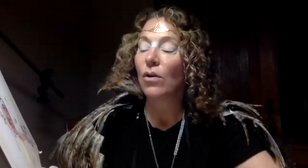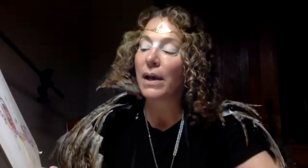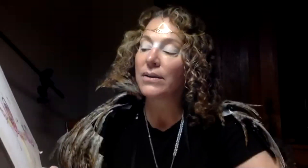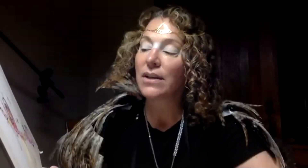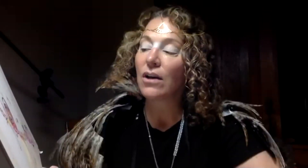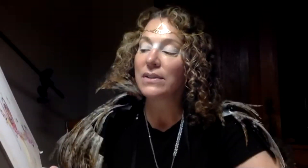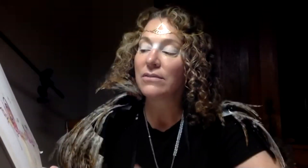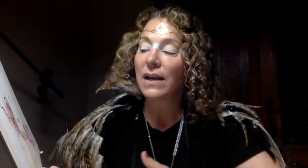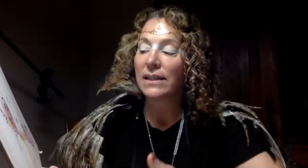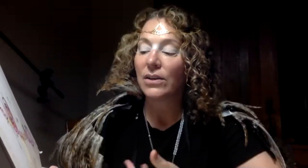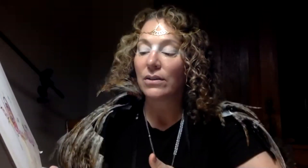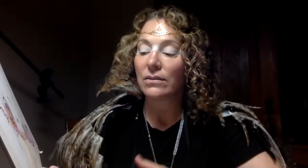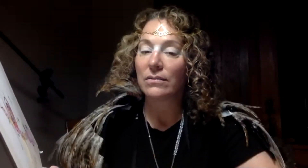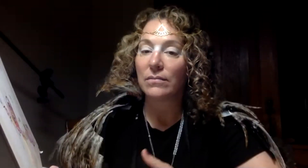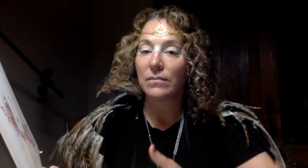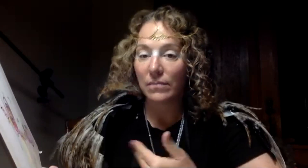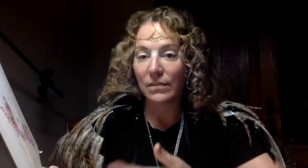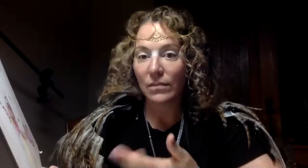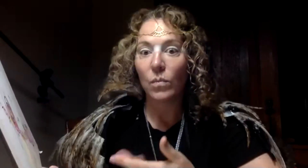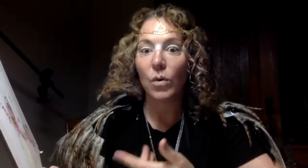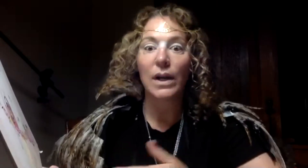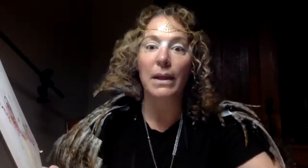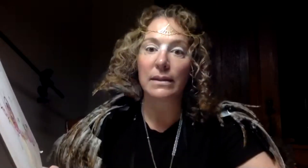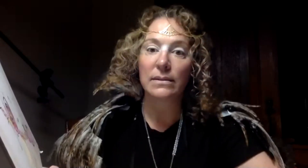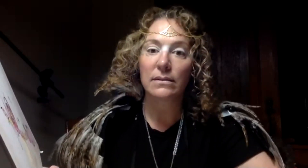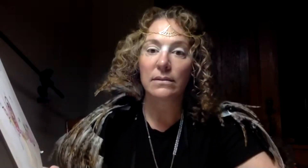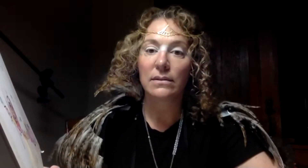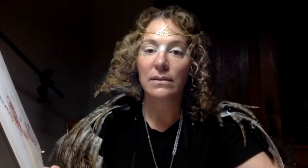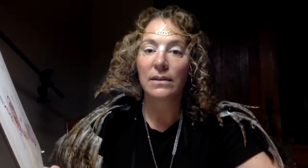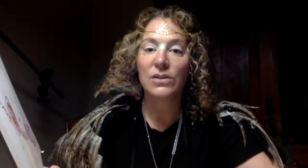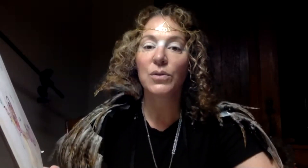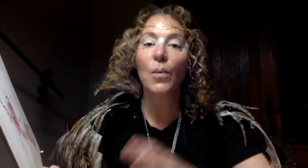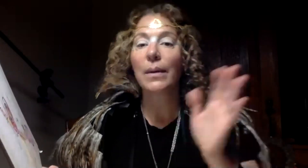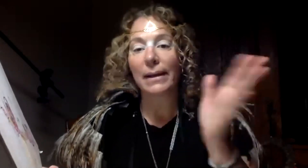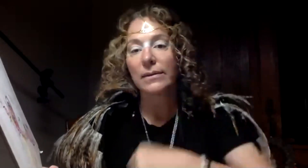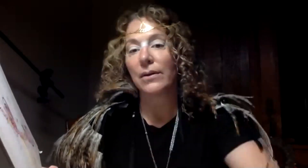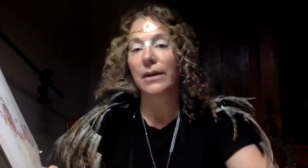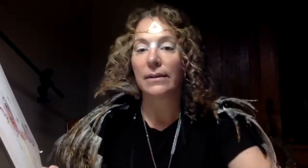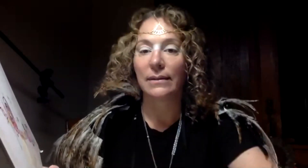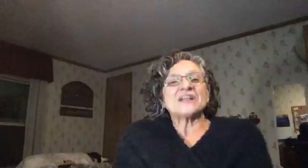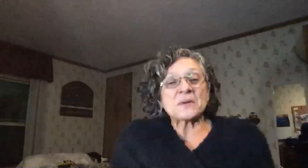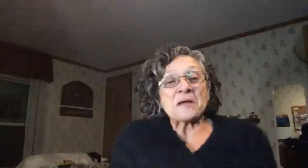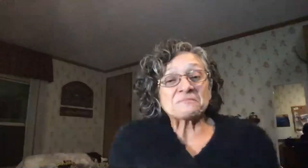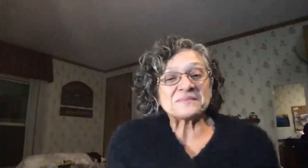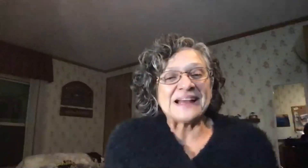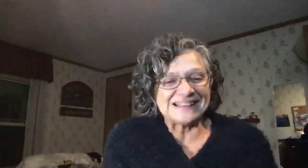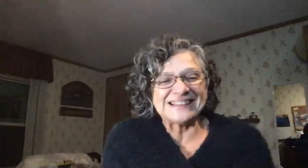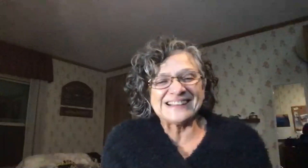even know about yourself that's affecting your worry about this. Okay. So don't worry about it, just go, you're good.